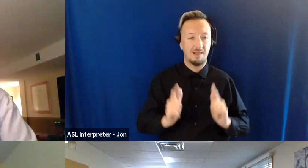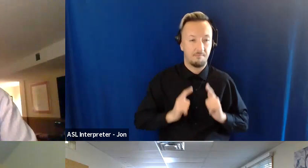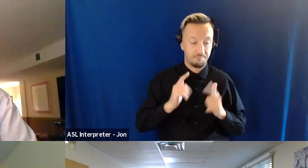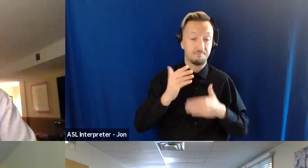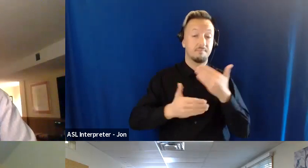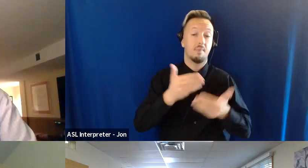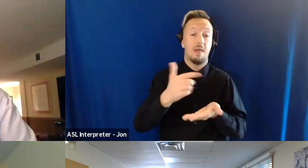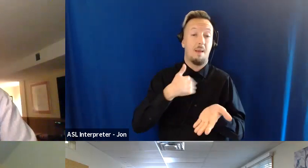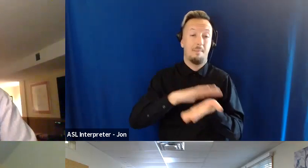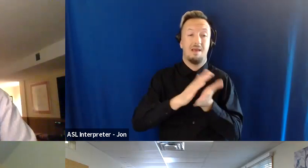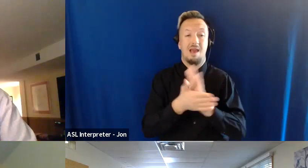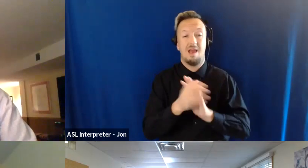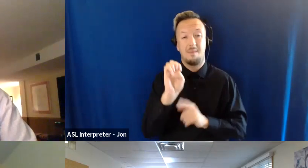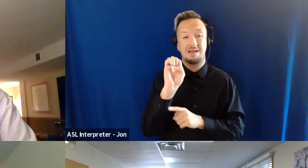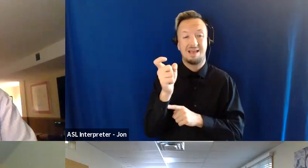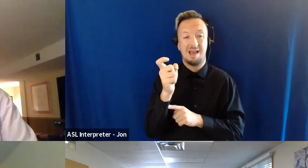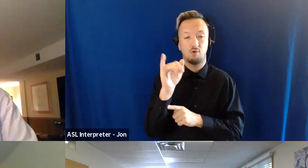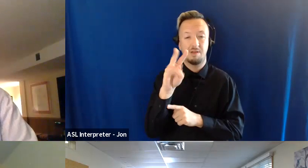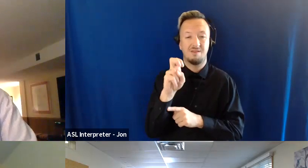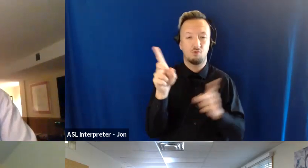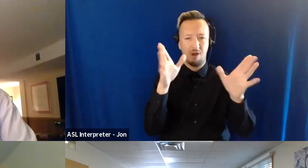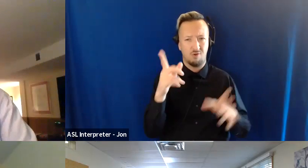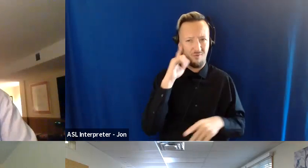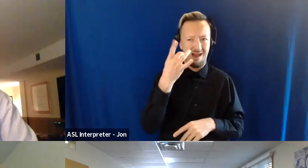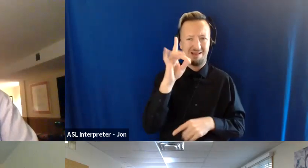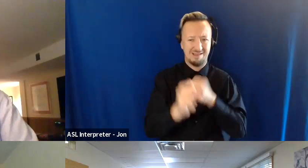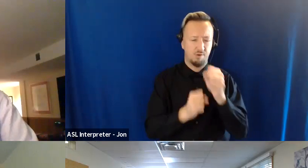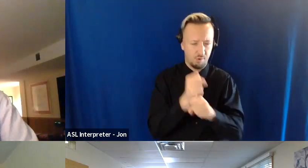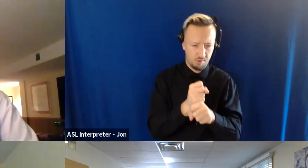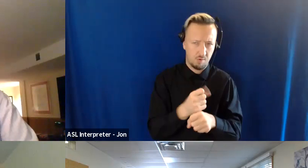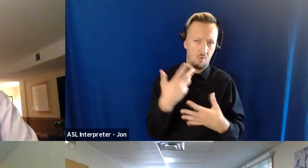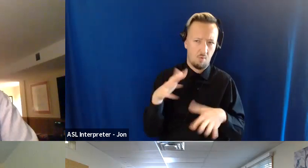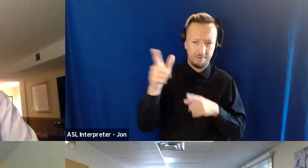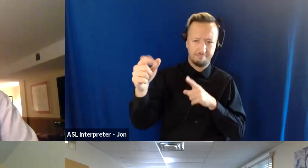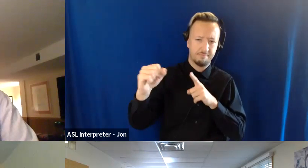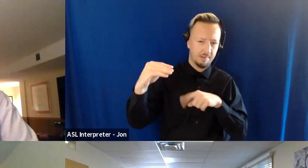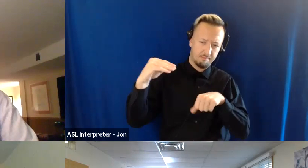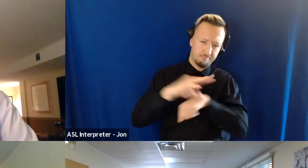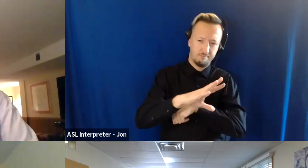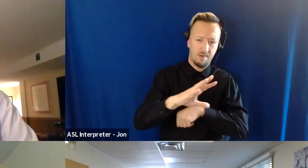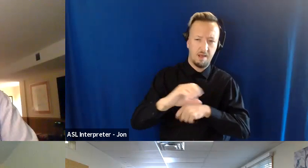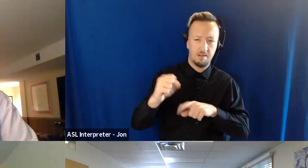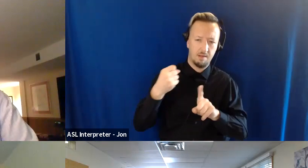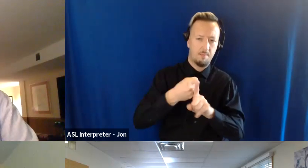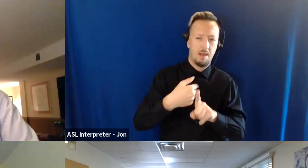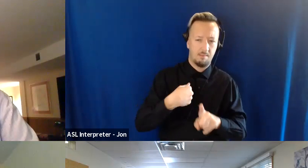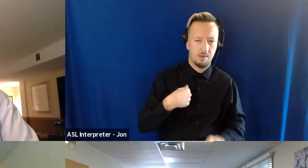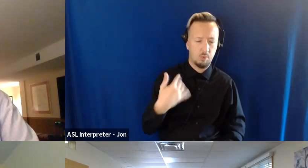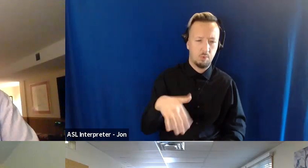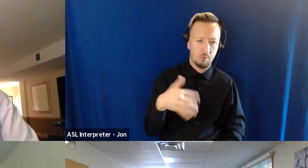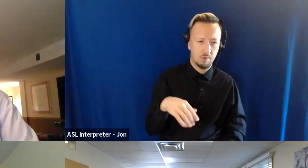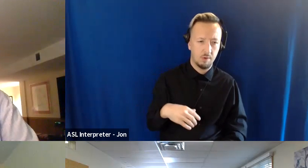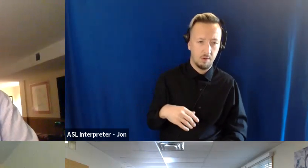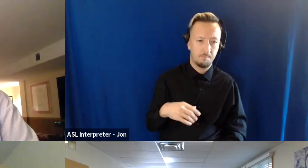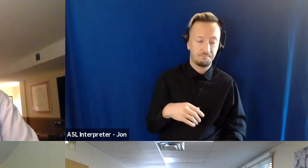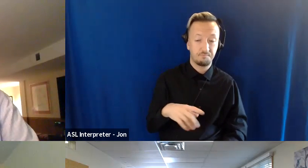became executive director for almost 18 years. So he had a huge influence on me, and I think on the movement as a whole. I